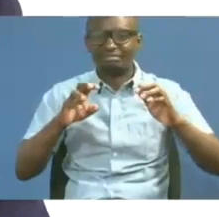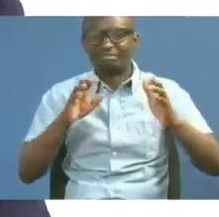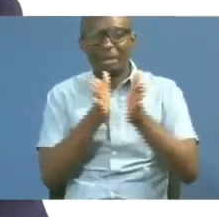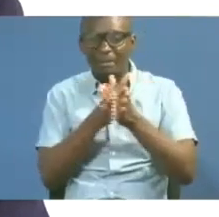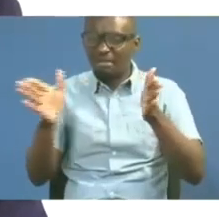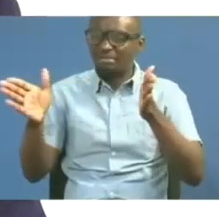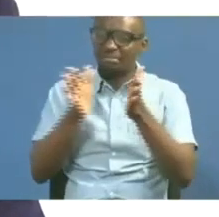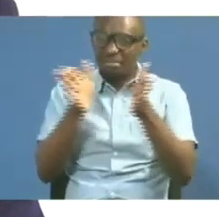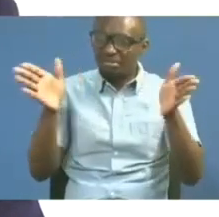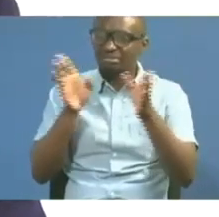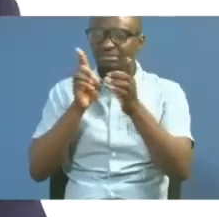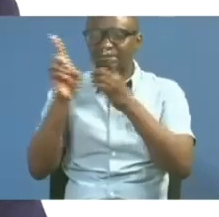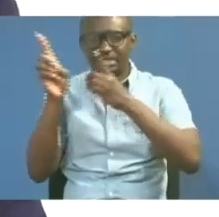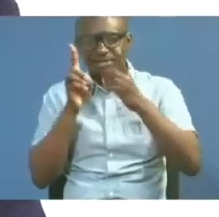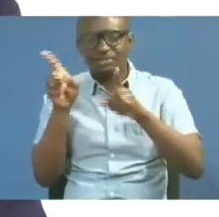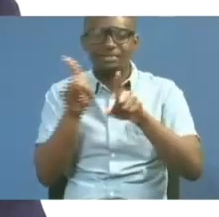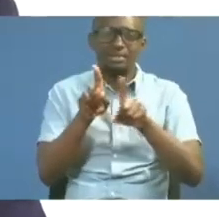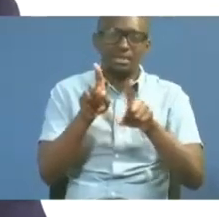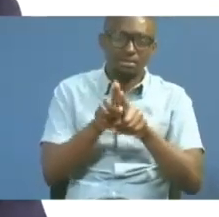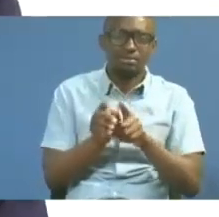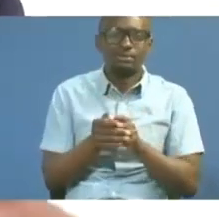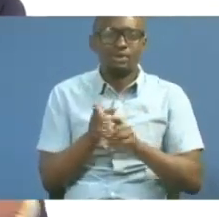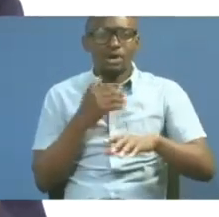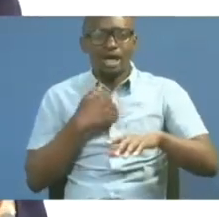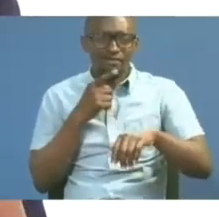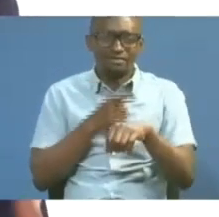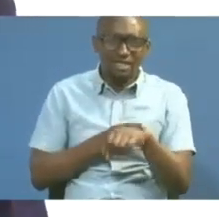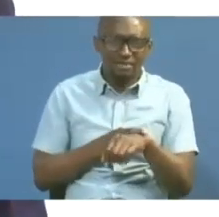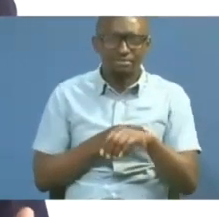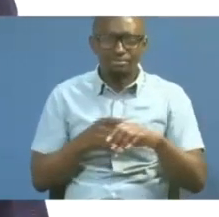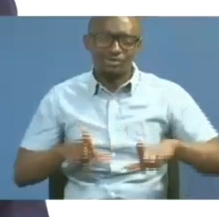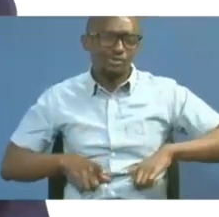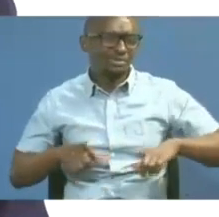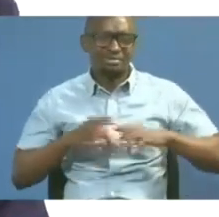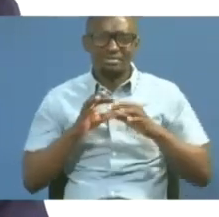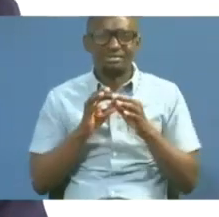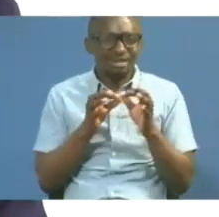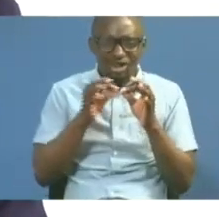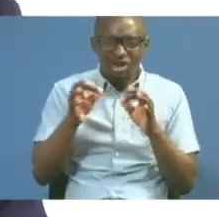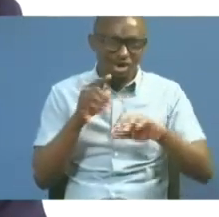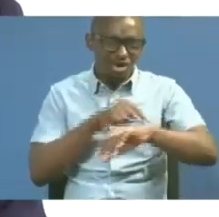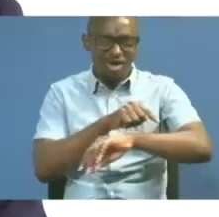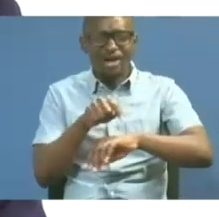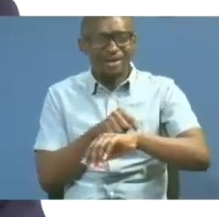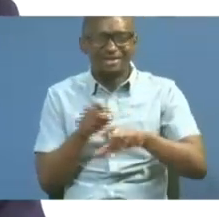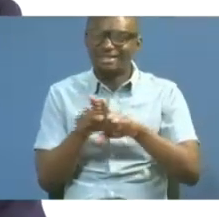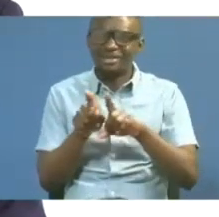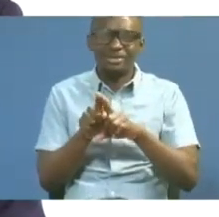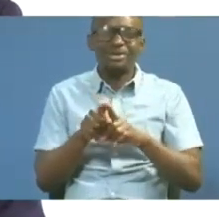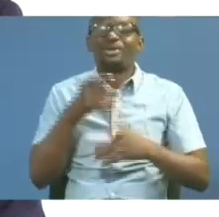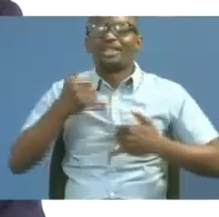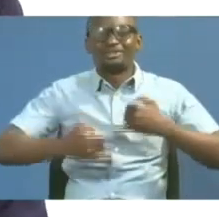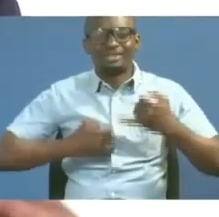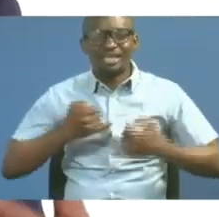public transport. It will also allow you time to stay on longer hours. You'll also have, the